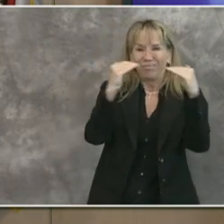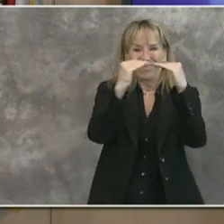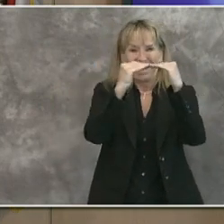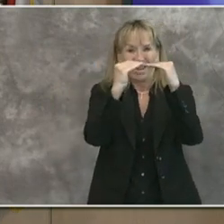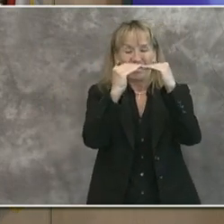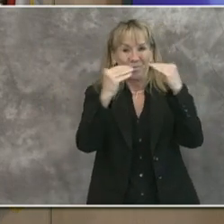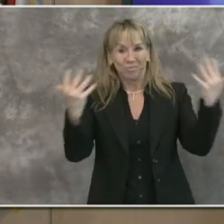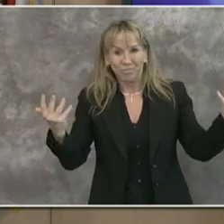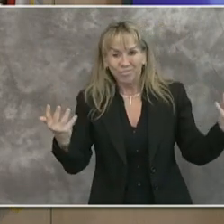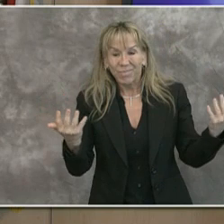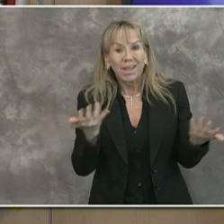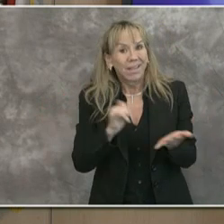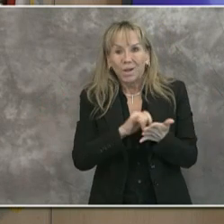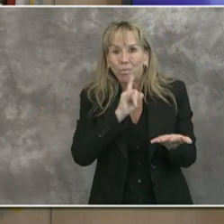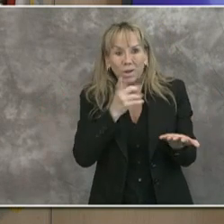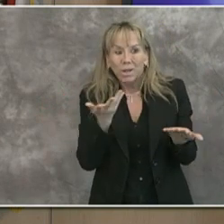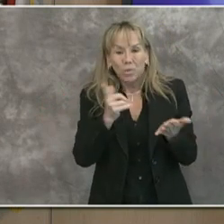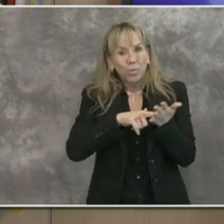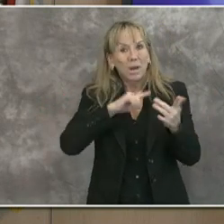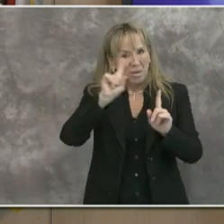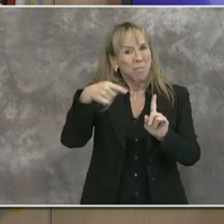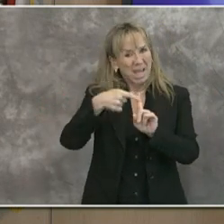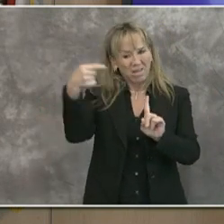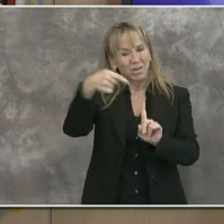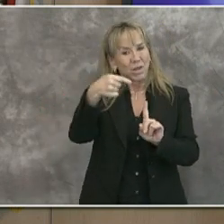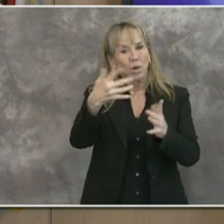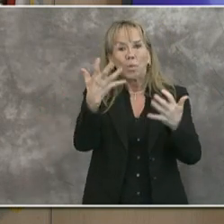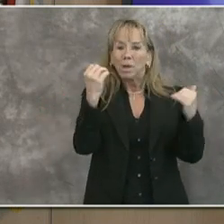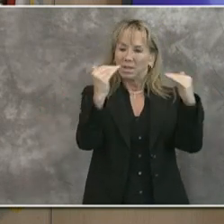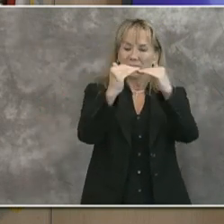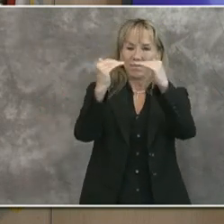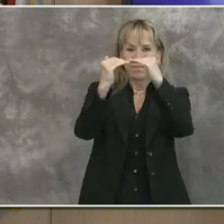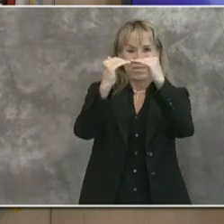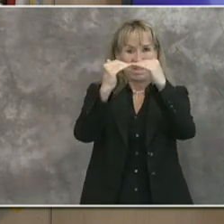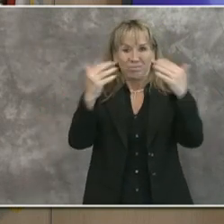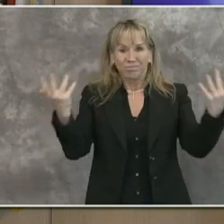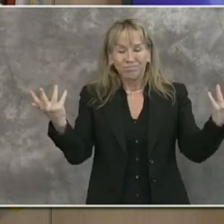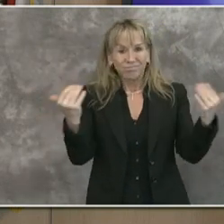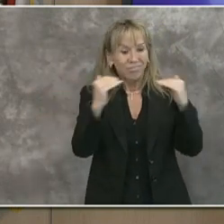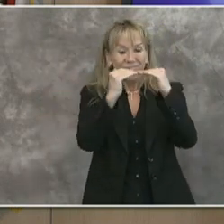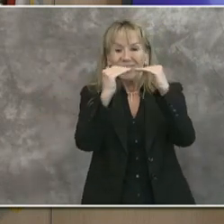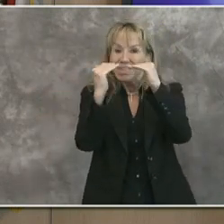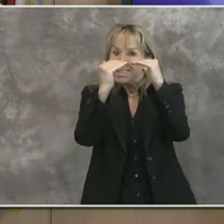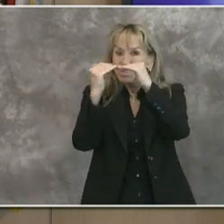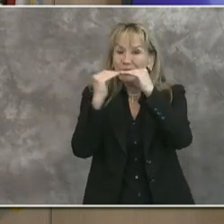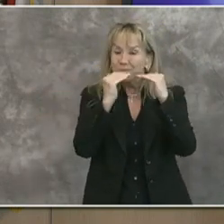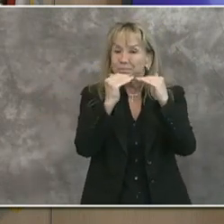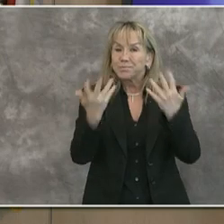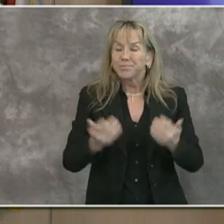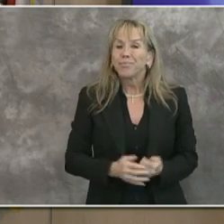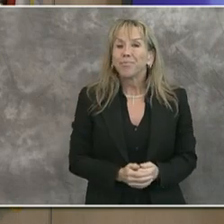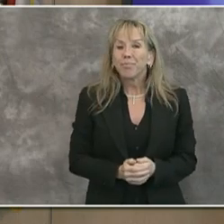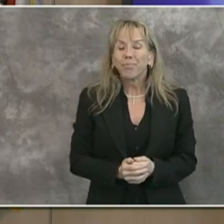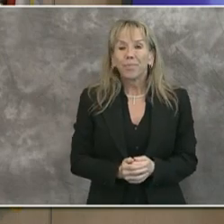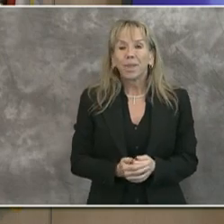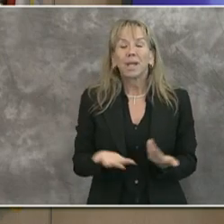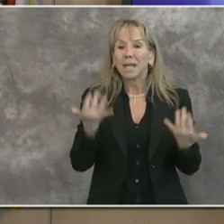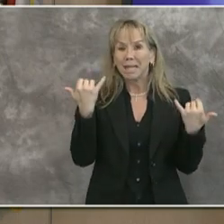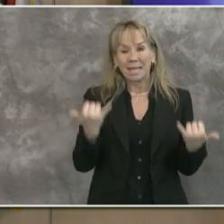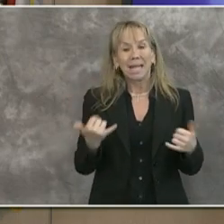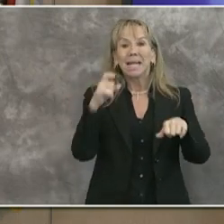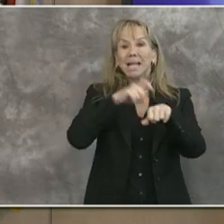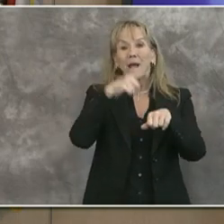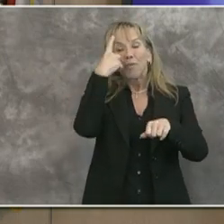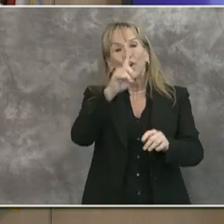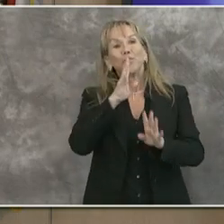day, that's what this is about, the desire to be treated fairly, to be treated equally. This is not a time for